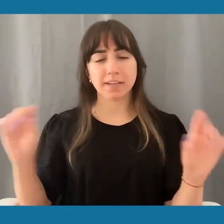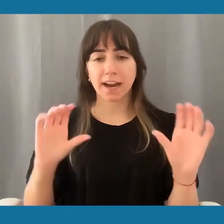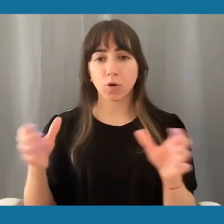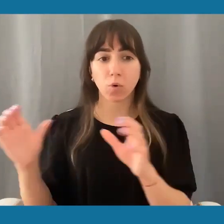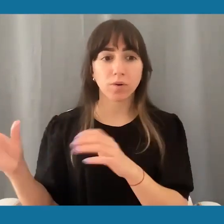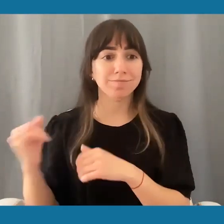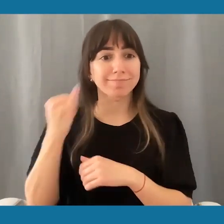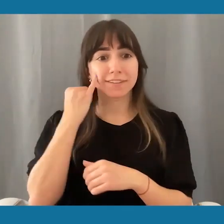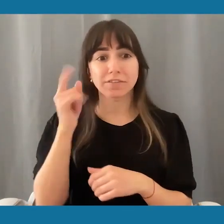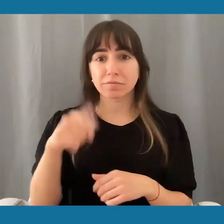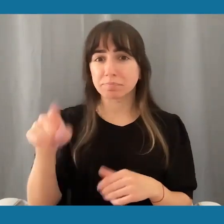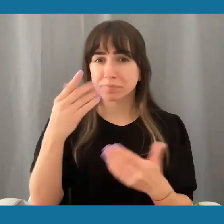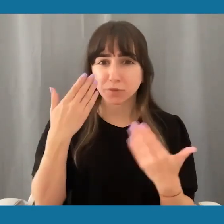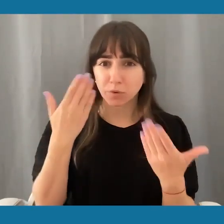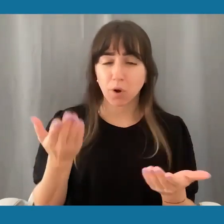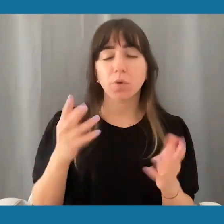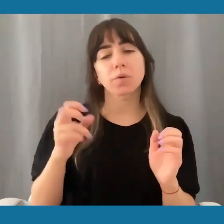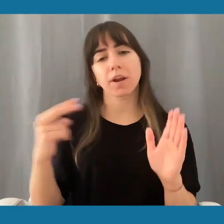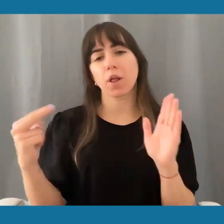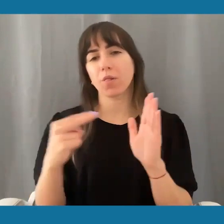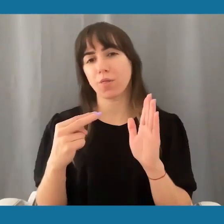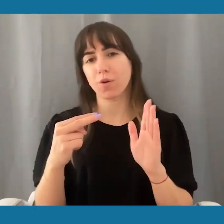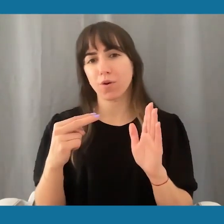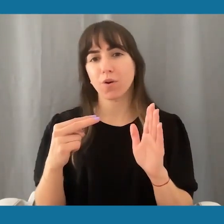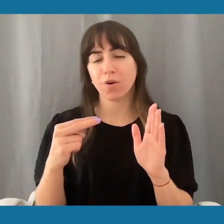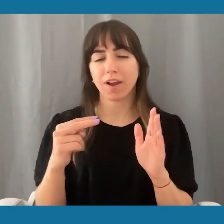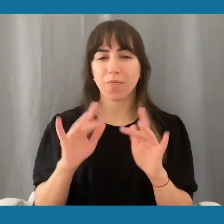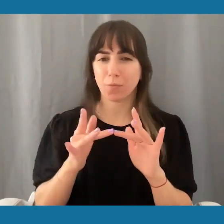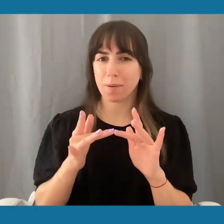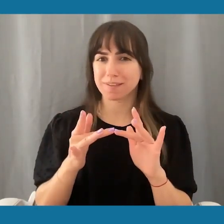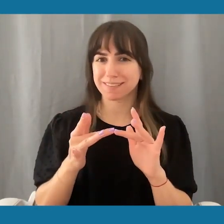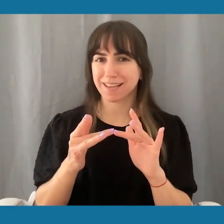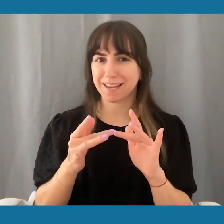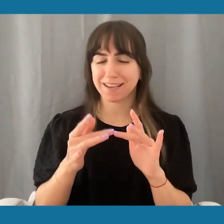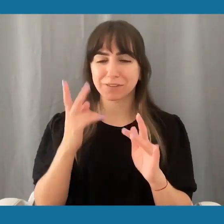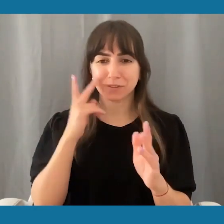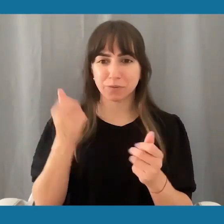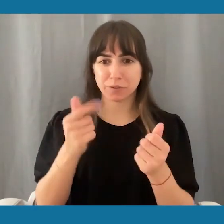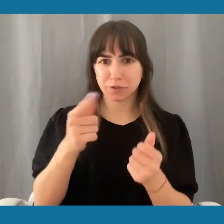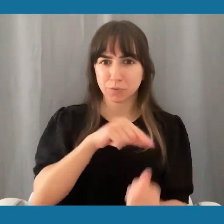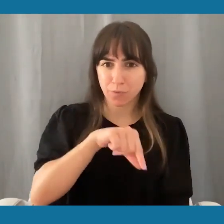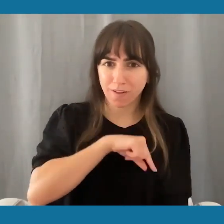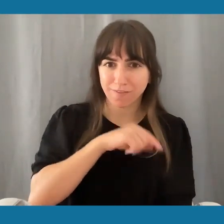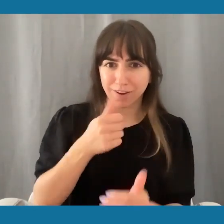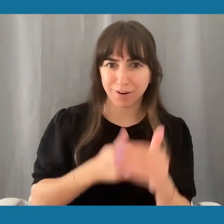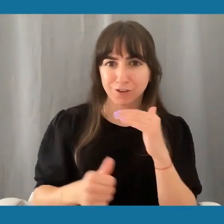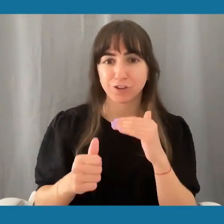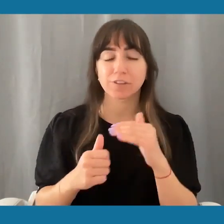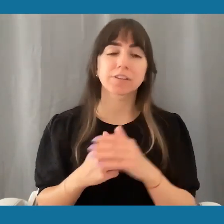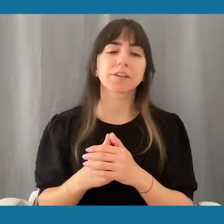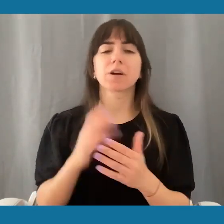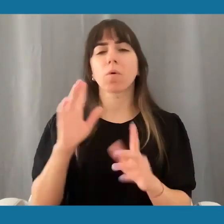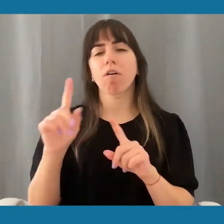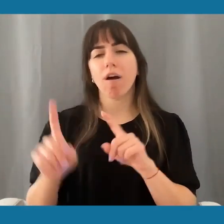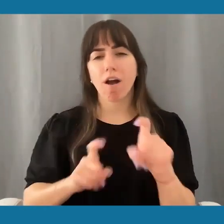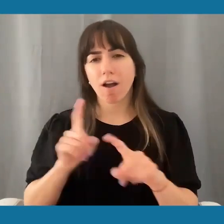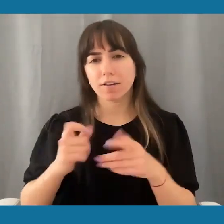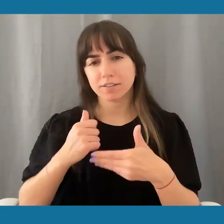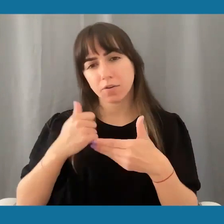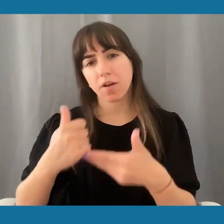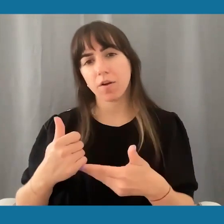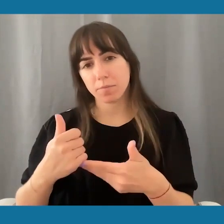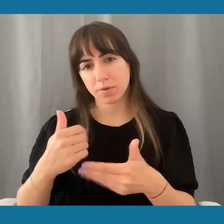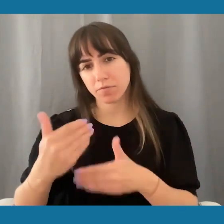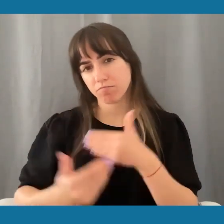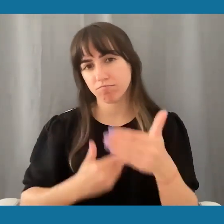at ableunited.com. There you can go, and I'll ask you a few questions and help guide you through that process to see if you qualify for an ABLE